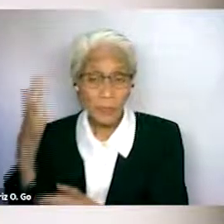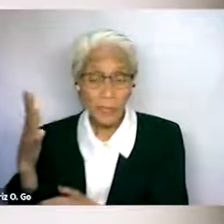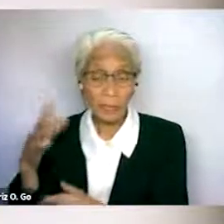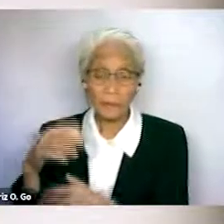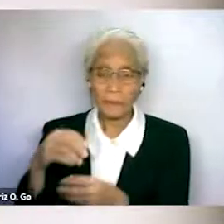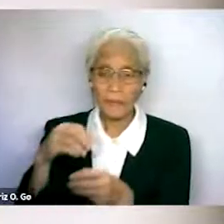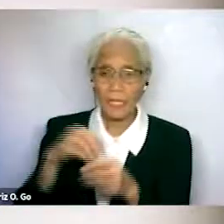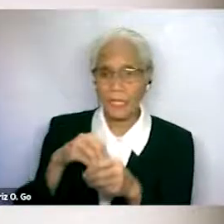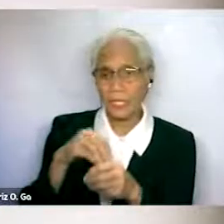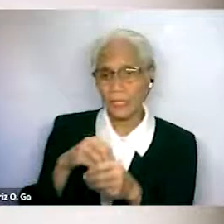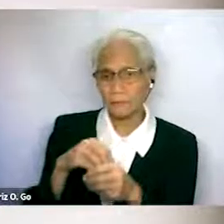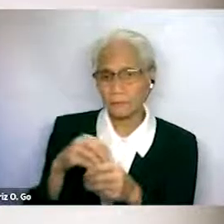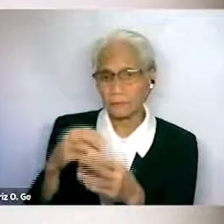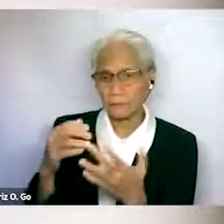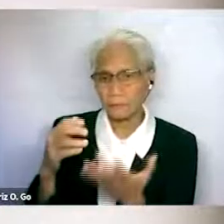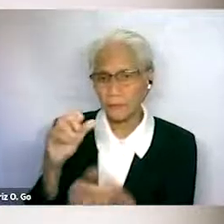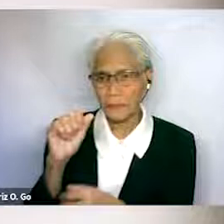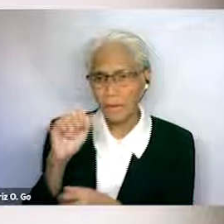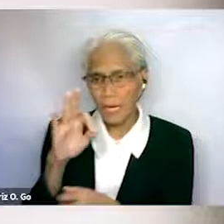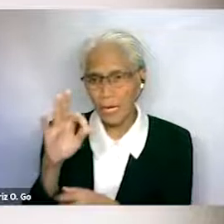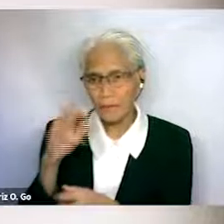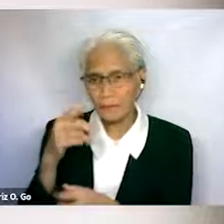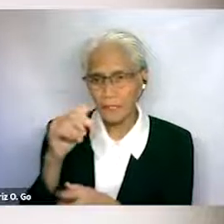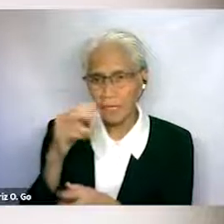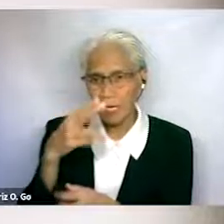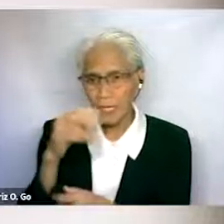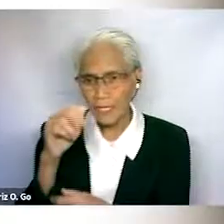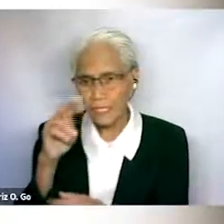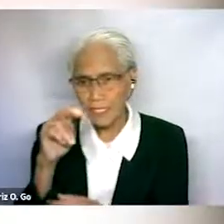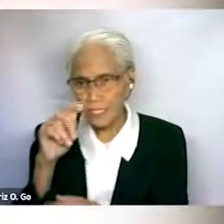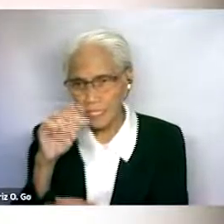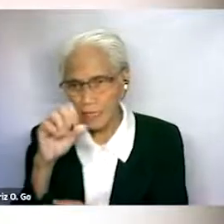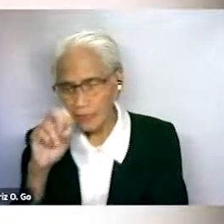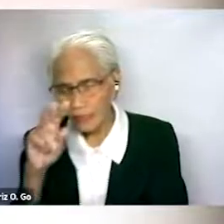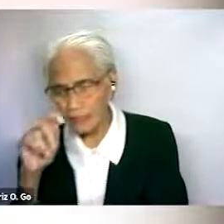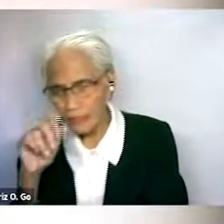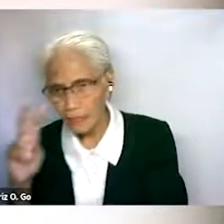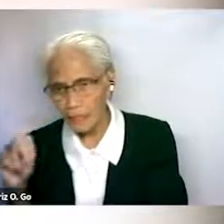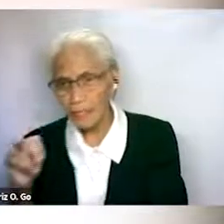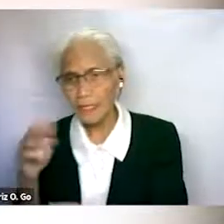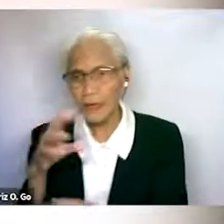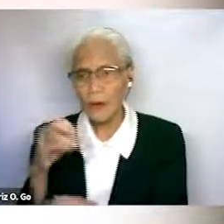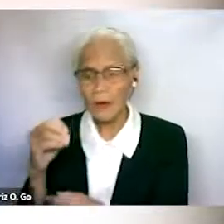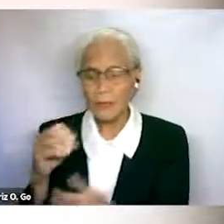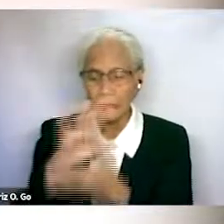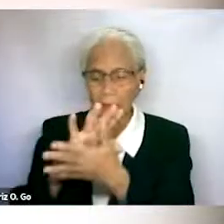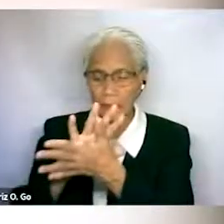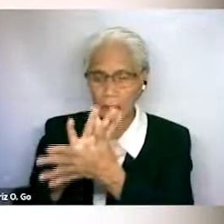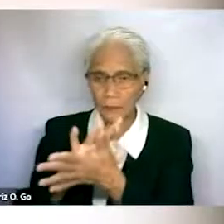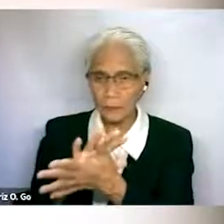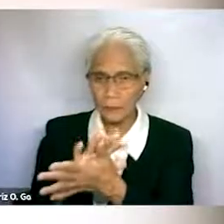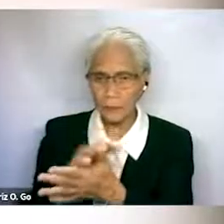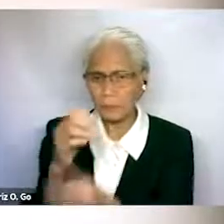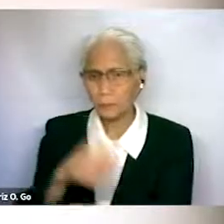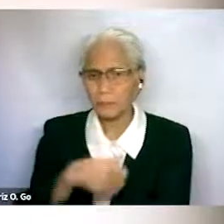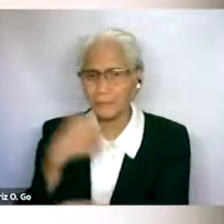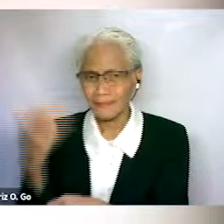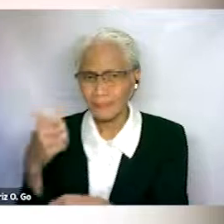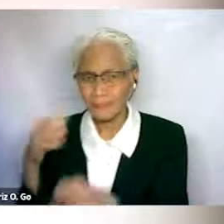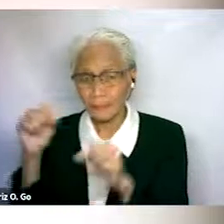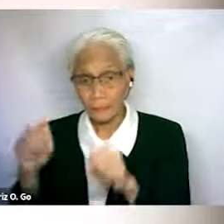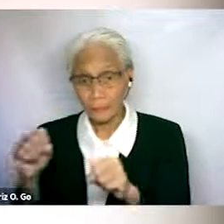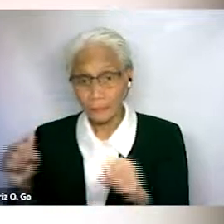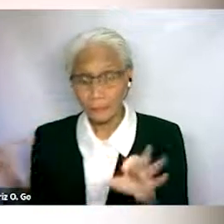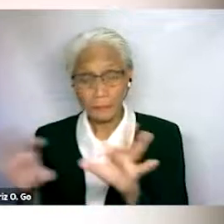LGBTQI community. And it also recognizes, again, different contexts of vulnerability. As mentioned by Dr. Sari, it's important to